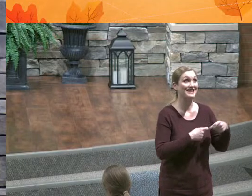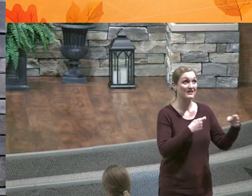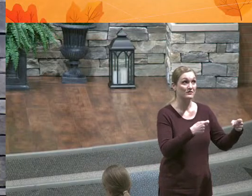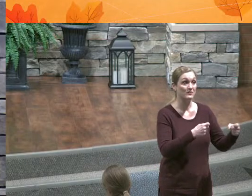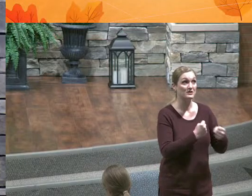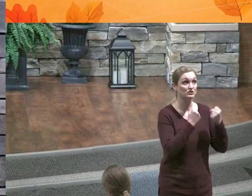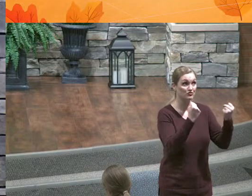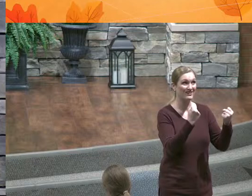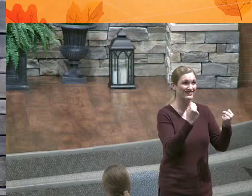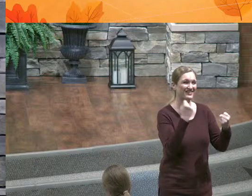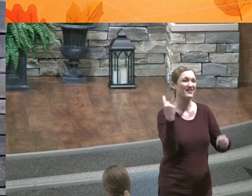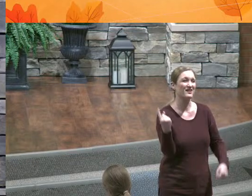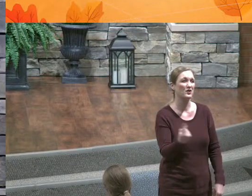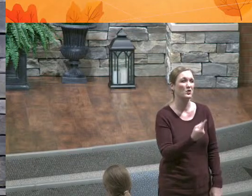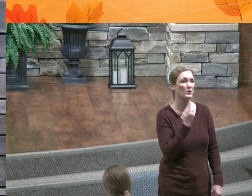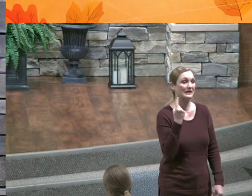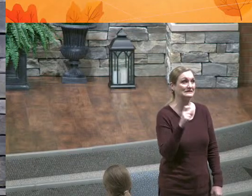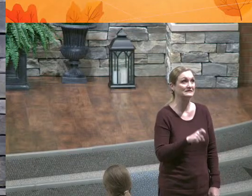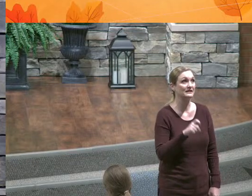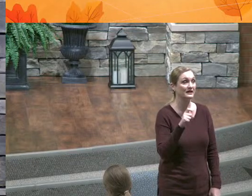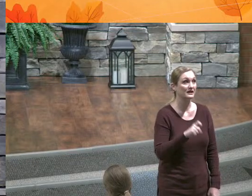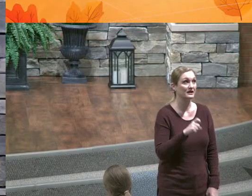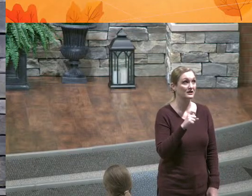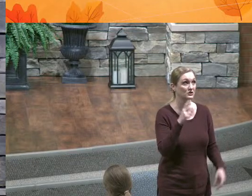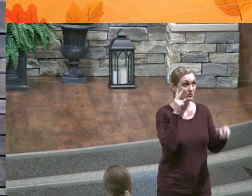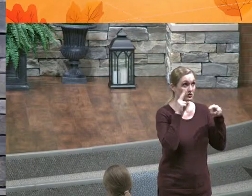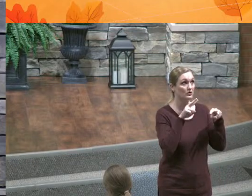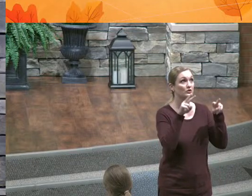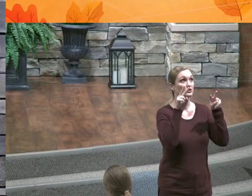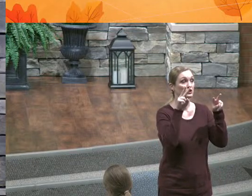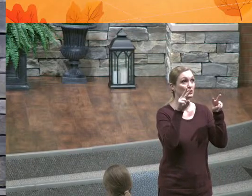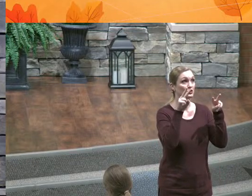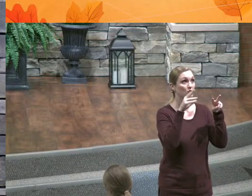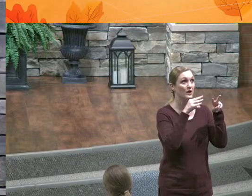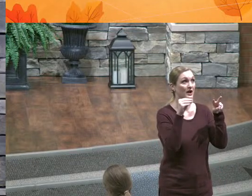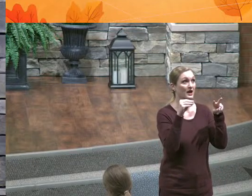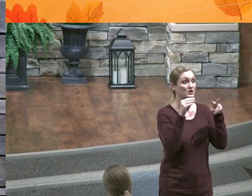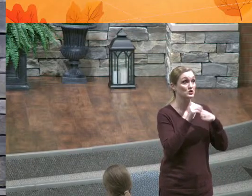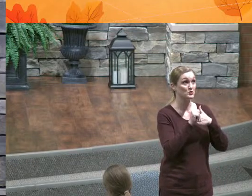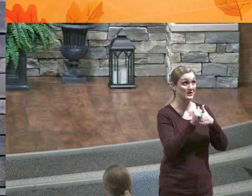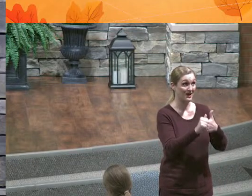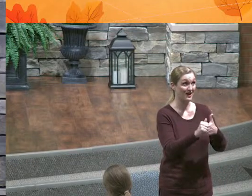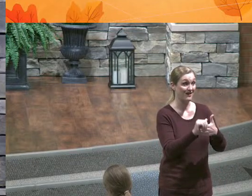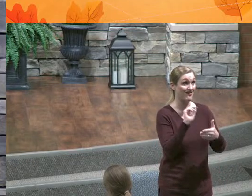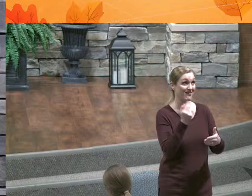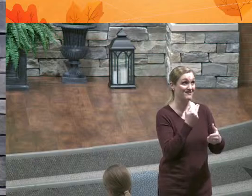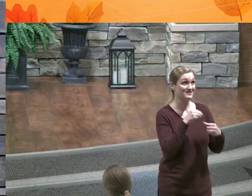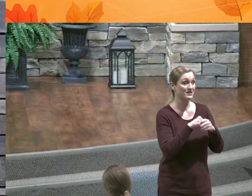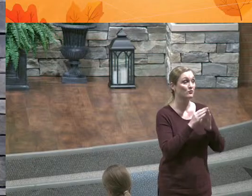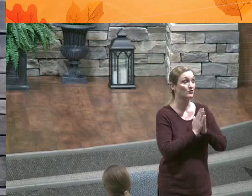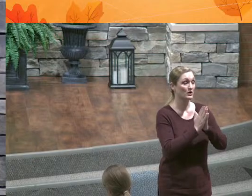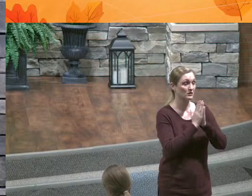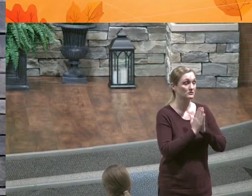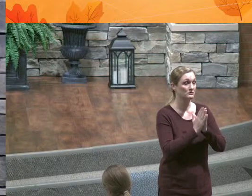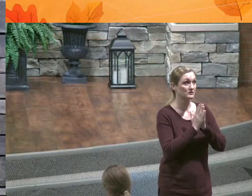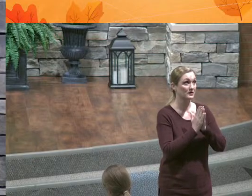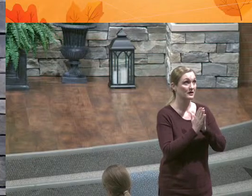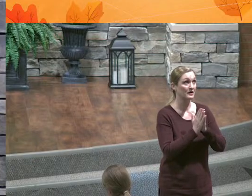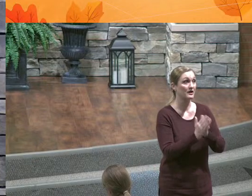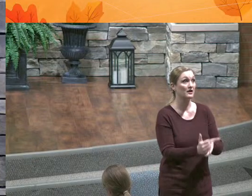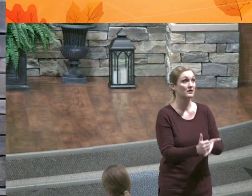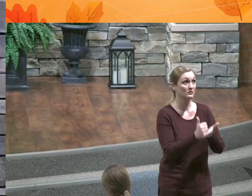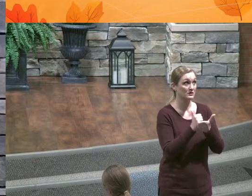them the strength that they always need to look to thee and to guide us in prayer. Be with